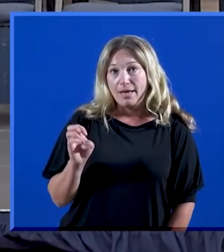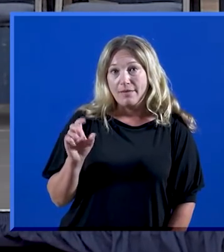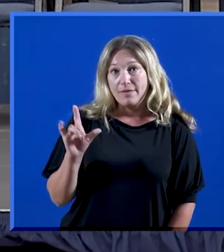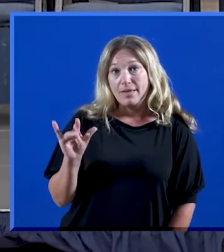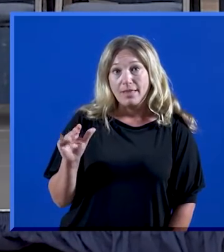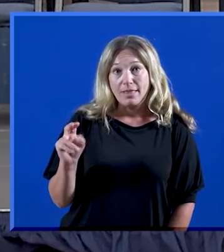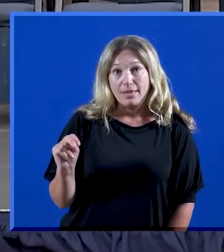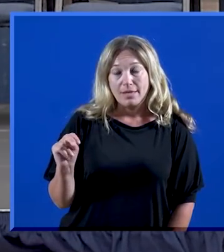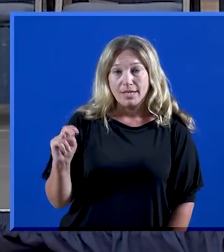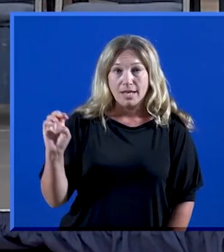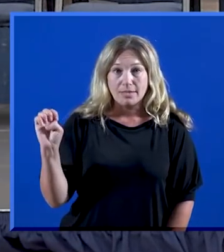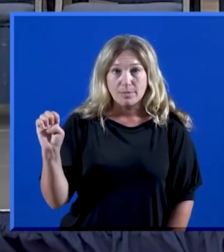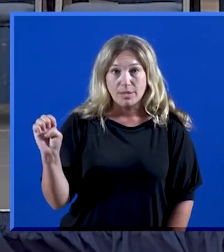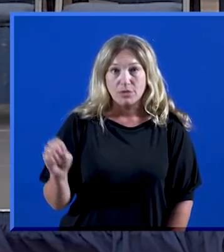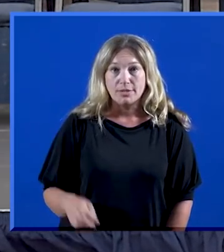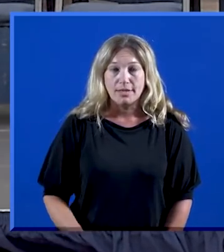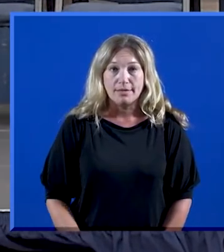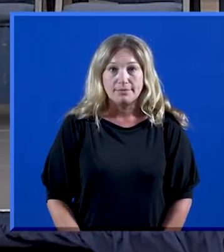Evelyn Espinoza.